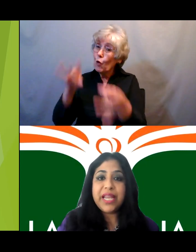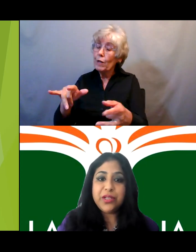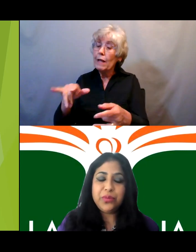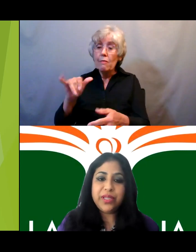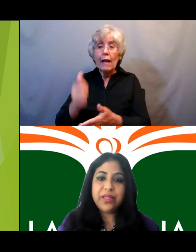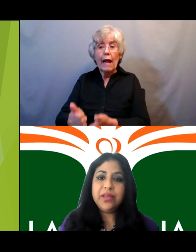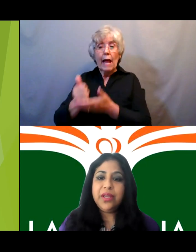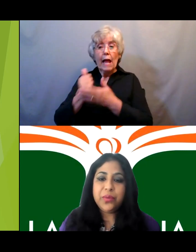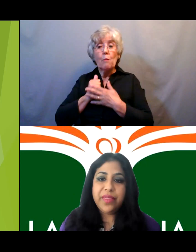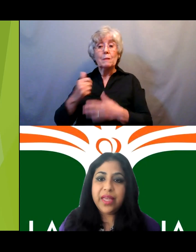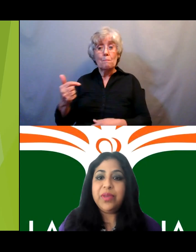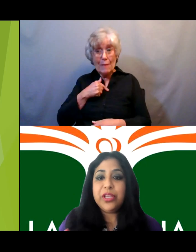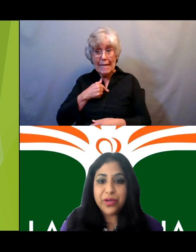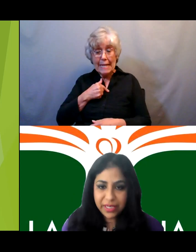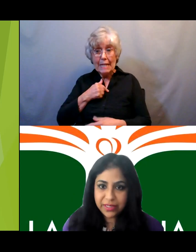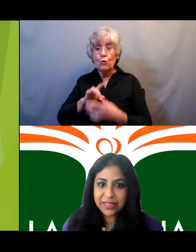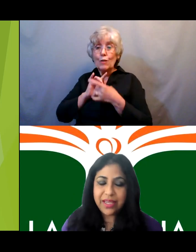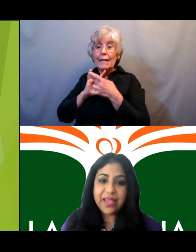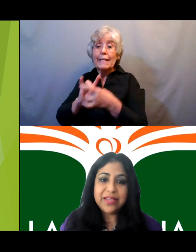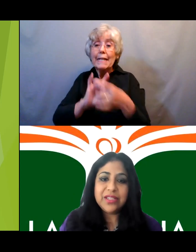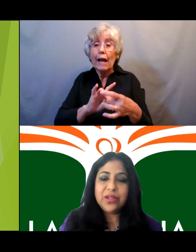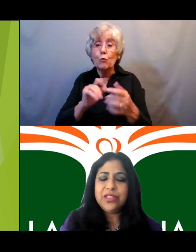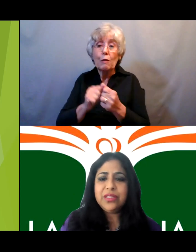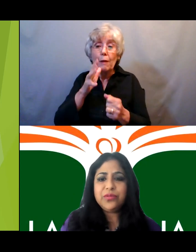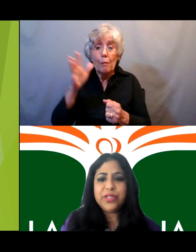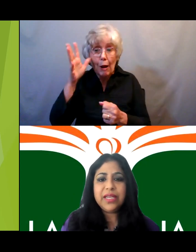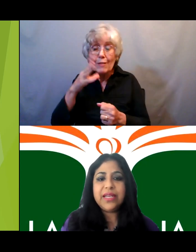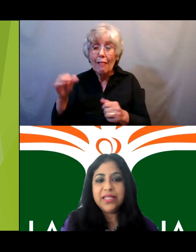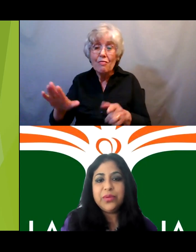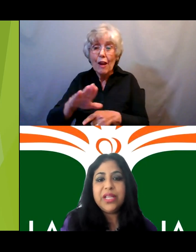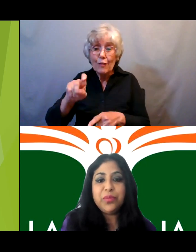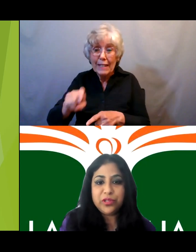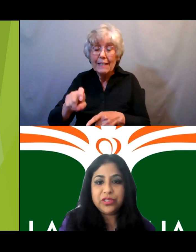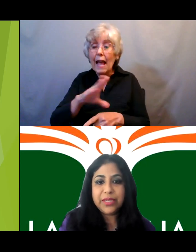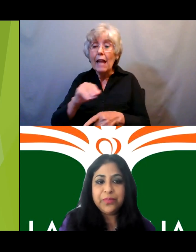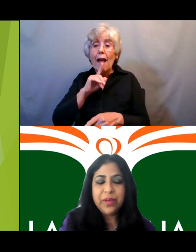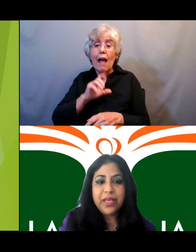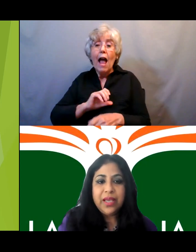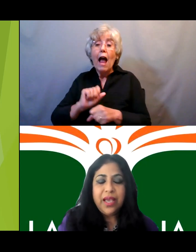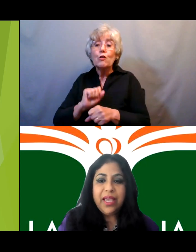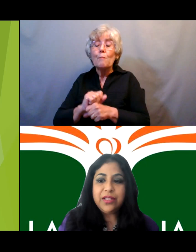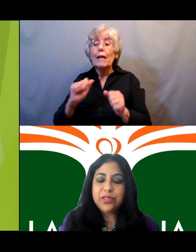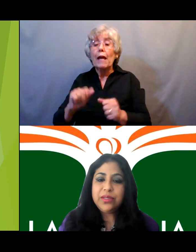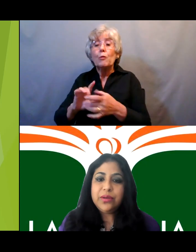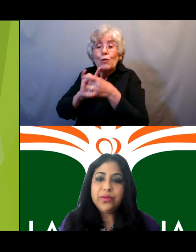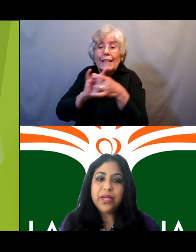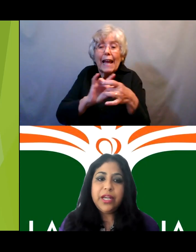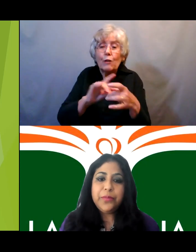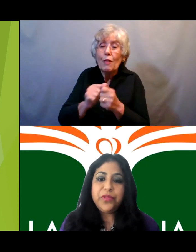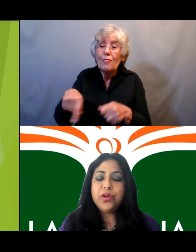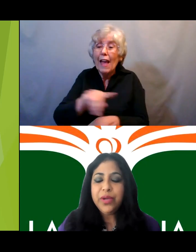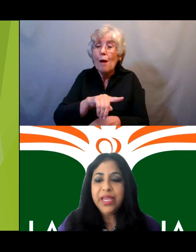to connect with them and their needs, and just really connecting with them emotionally. And